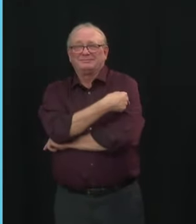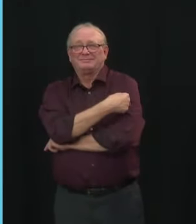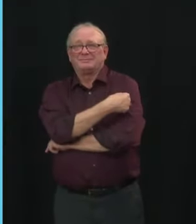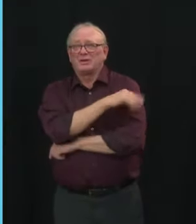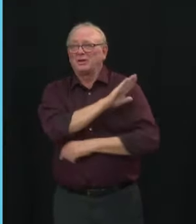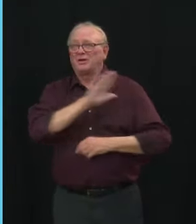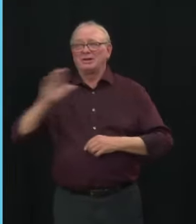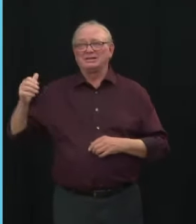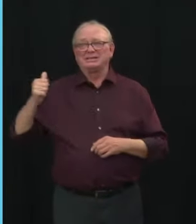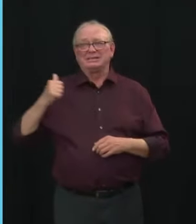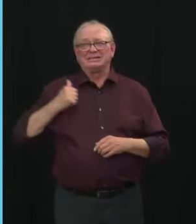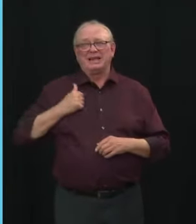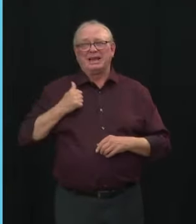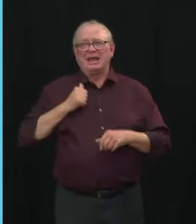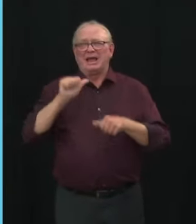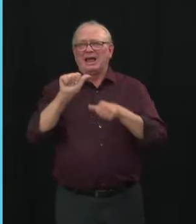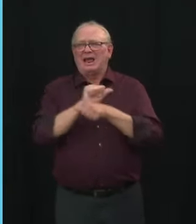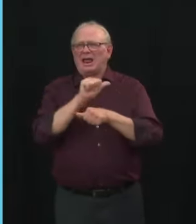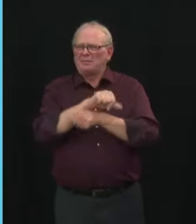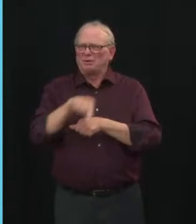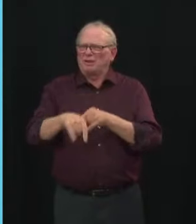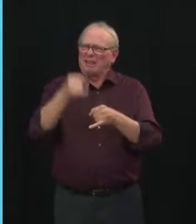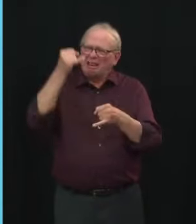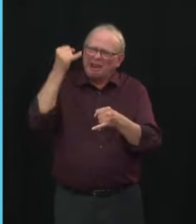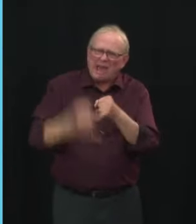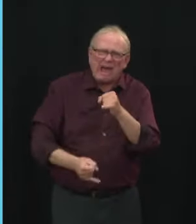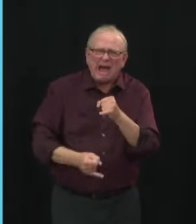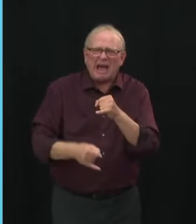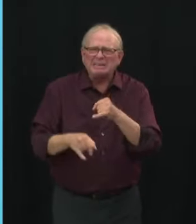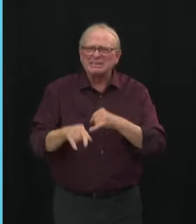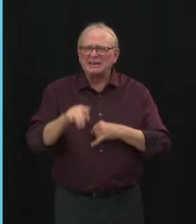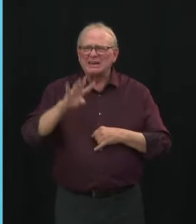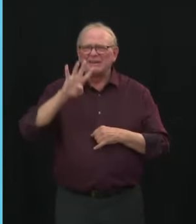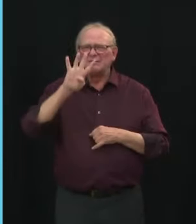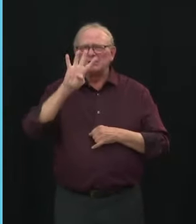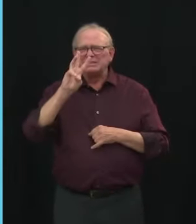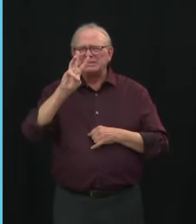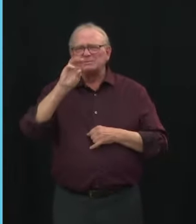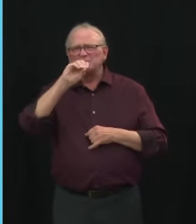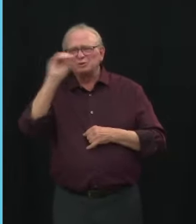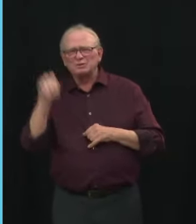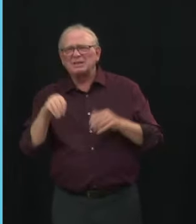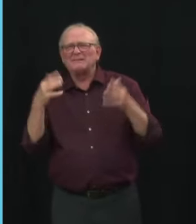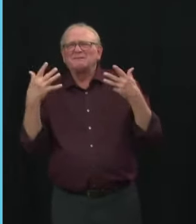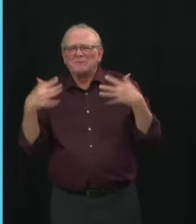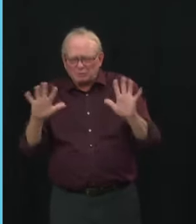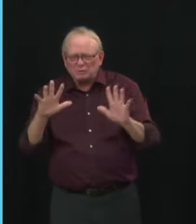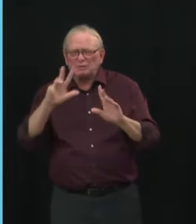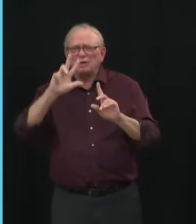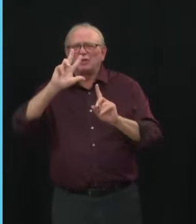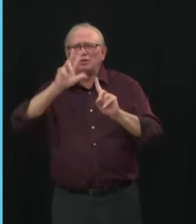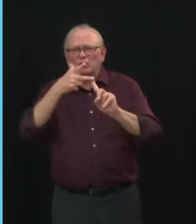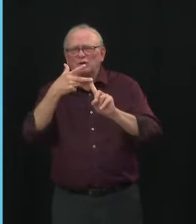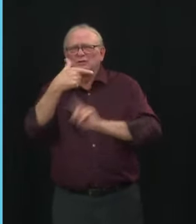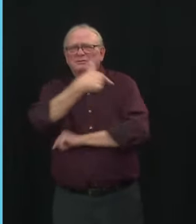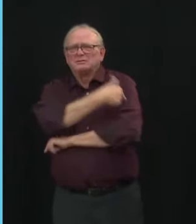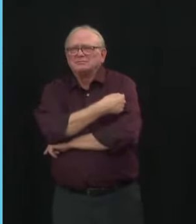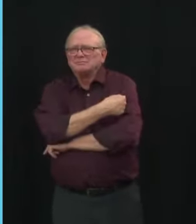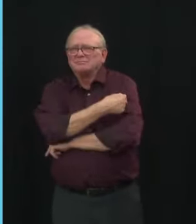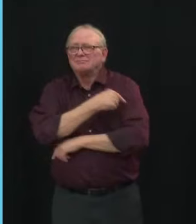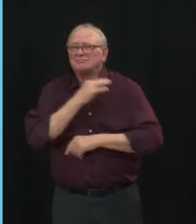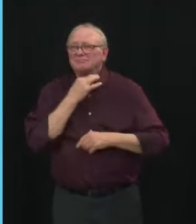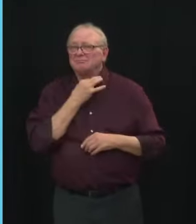46%. Wondering if the province has any plans to kind of do a big push to get people that third